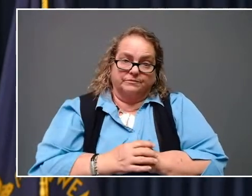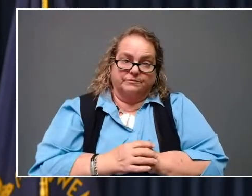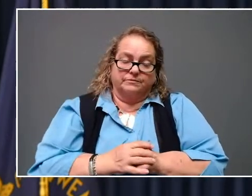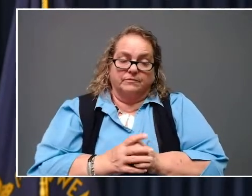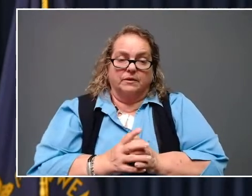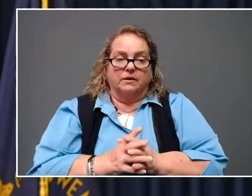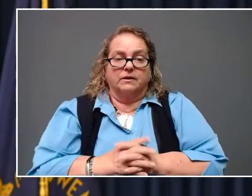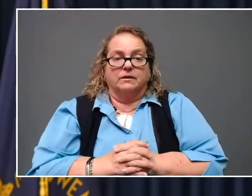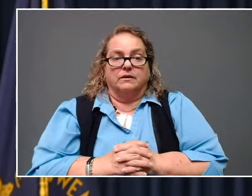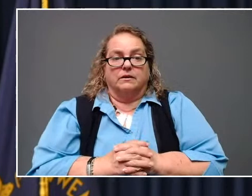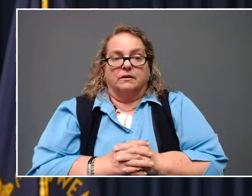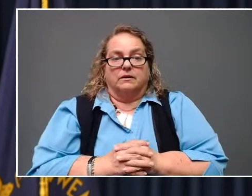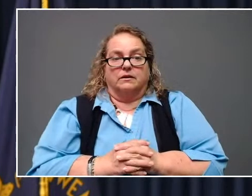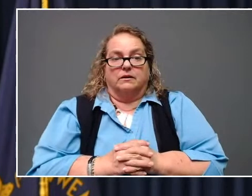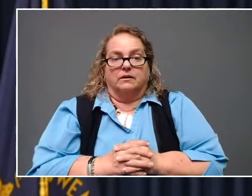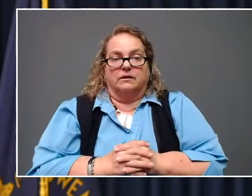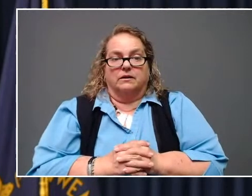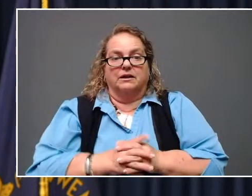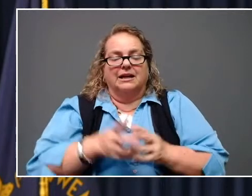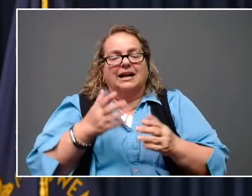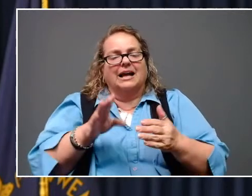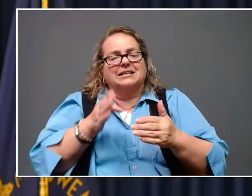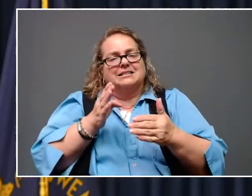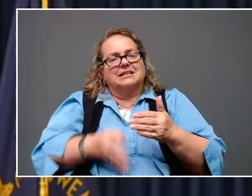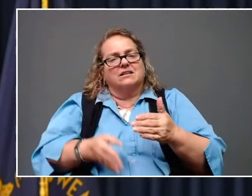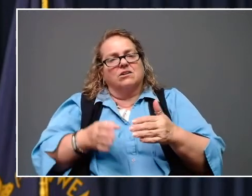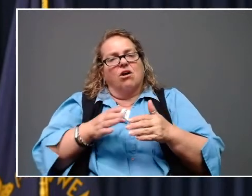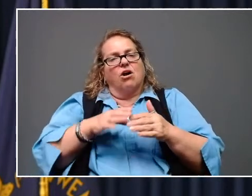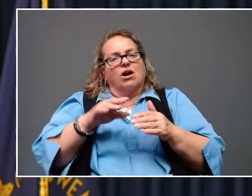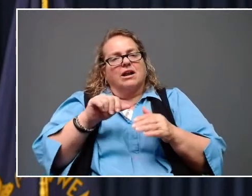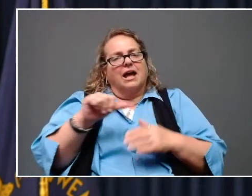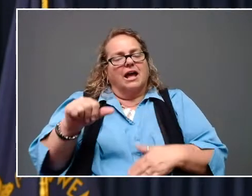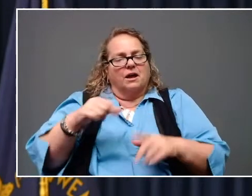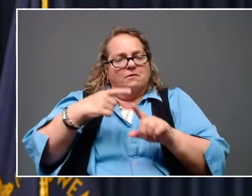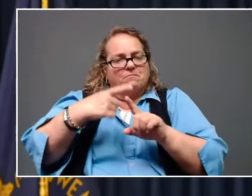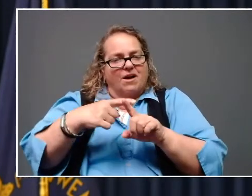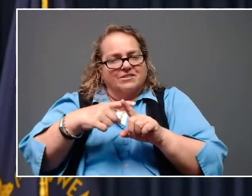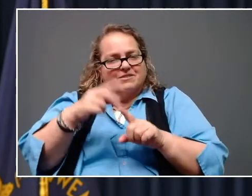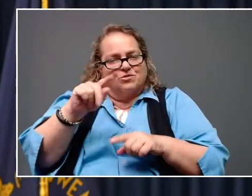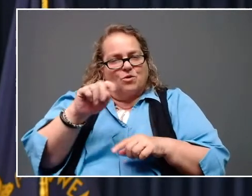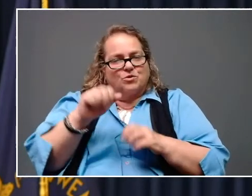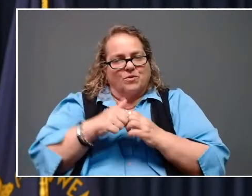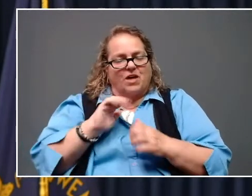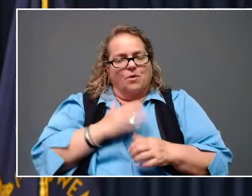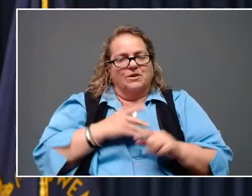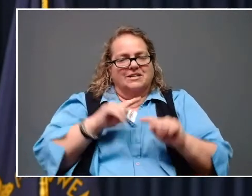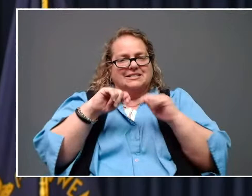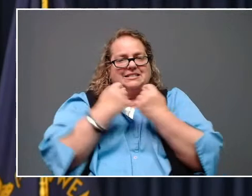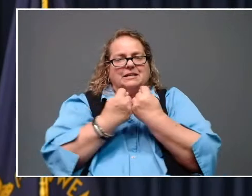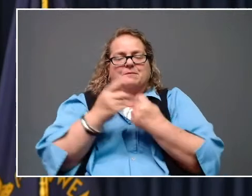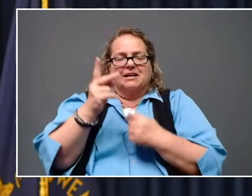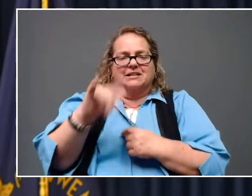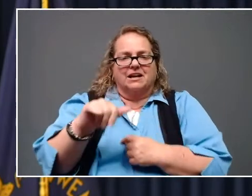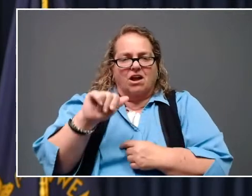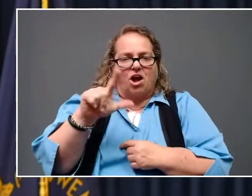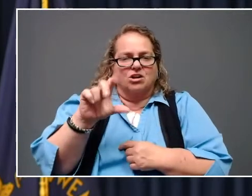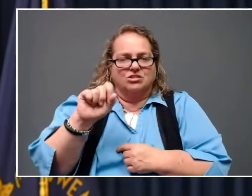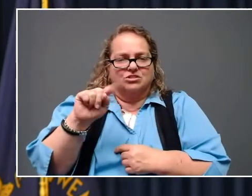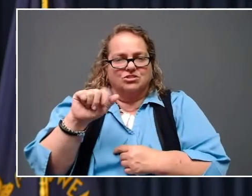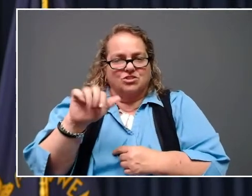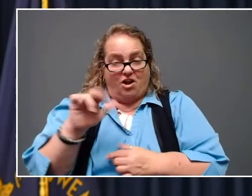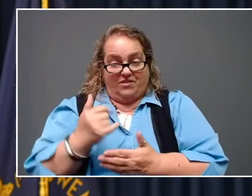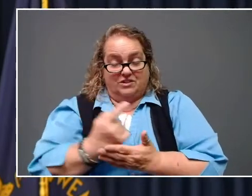All right, let's try to end on a positive note with our Team Kentucky All-Stars. For this week's Team Kentucky